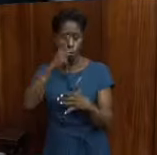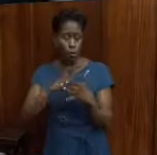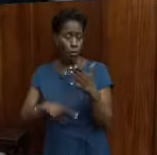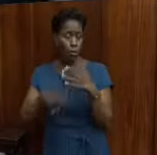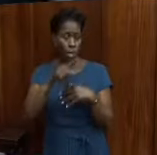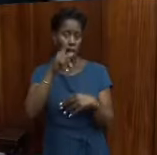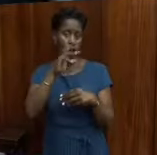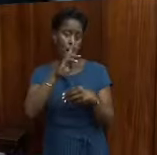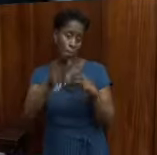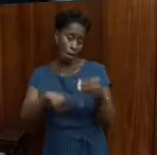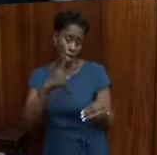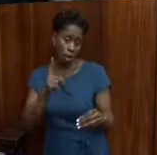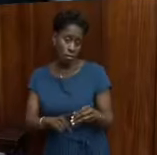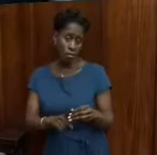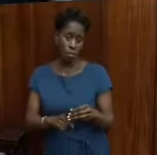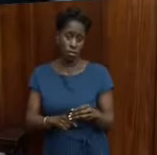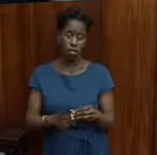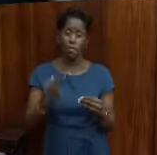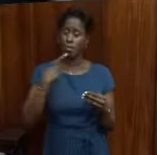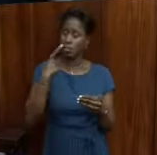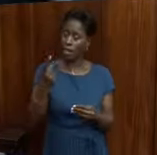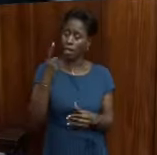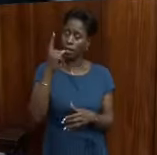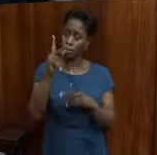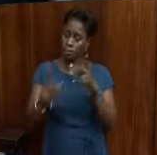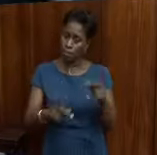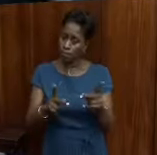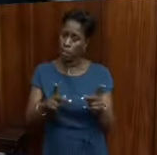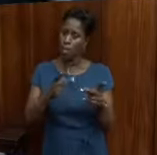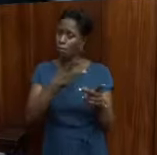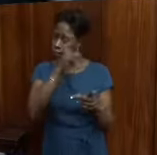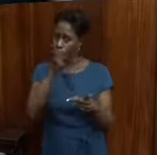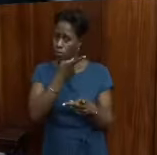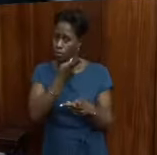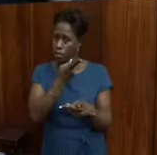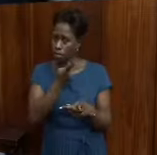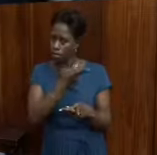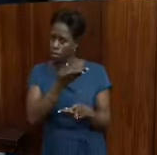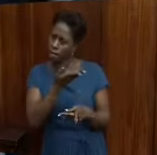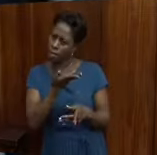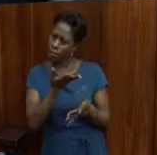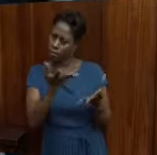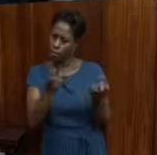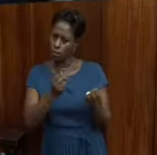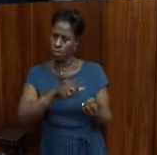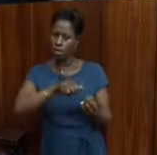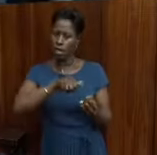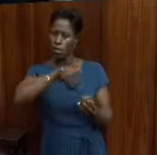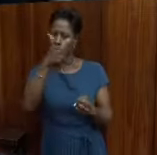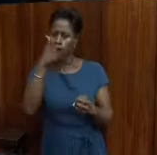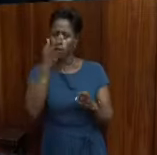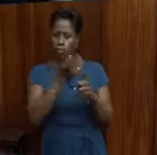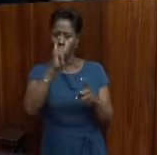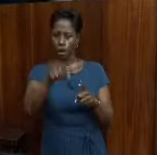would do to attract reputable investors to operate within the principles of good governance and the